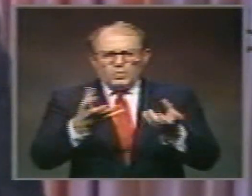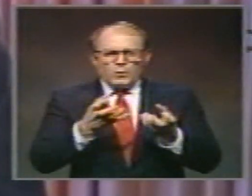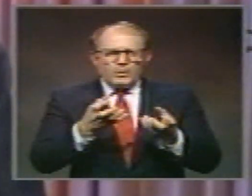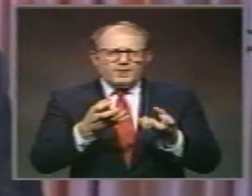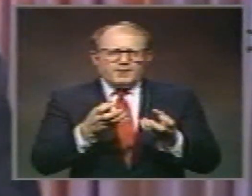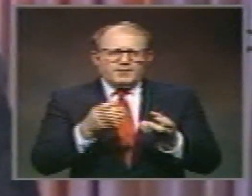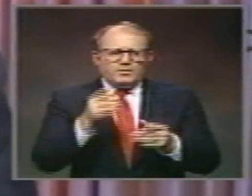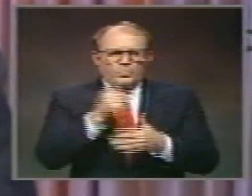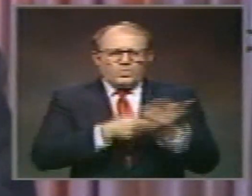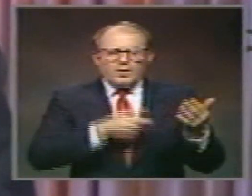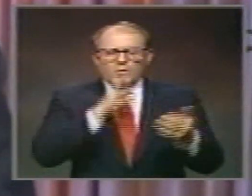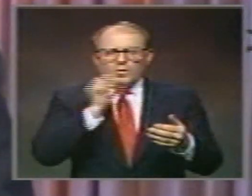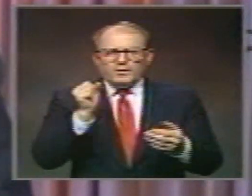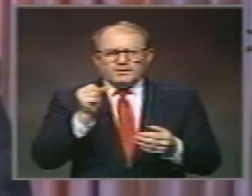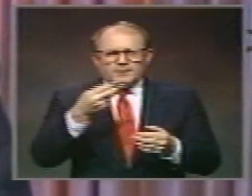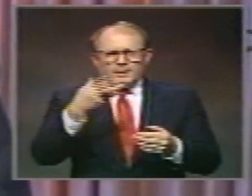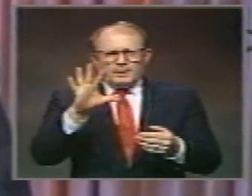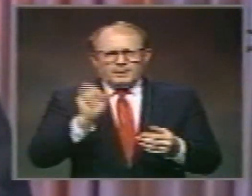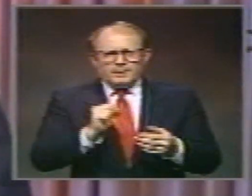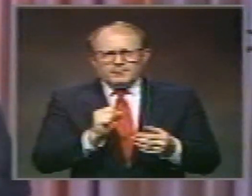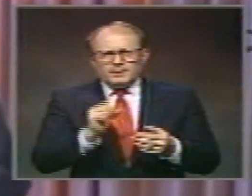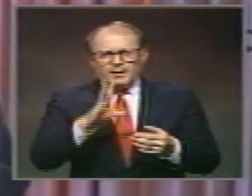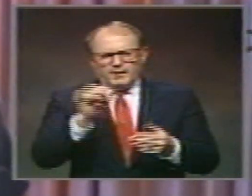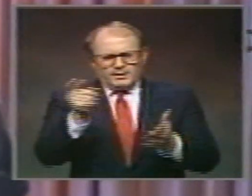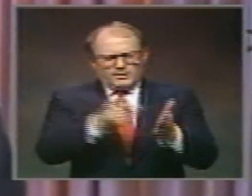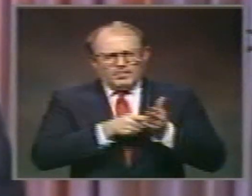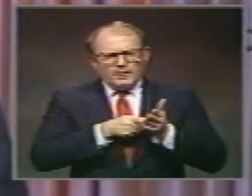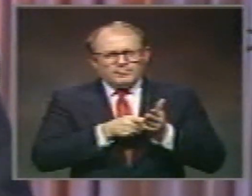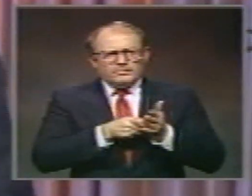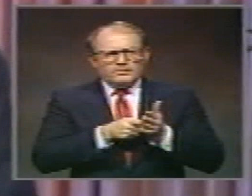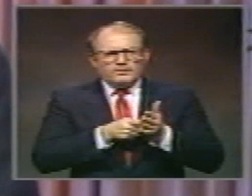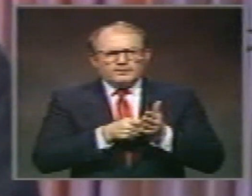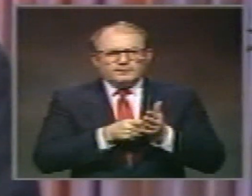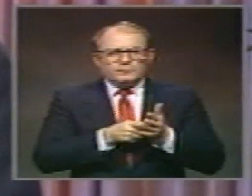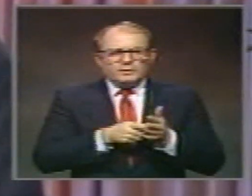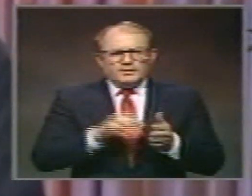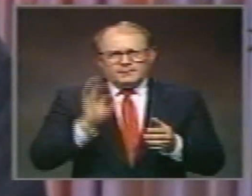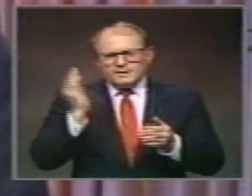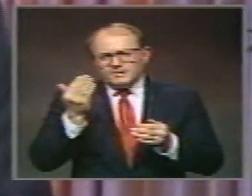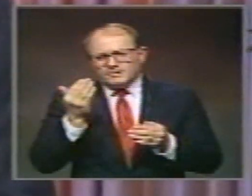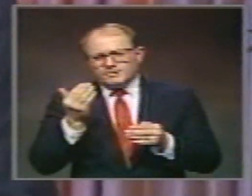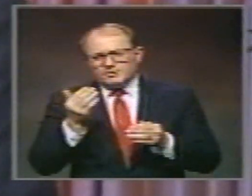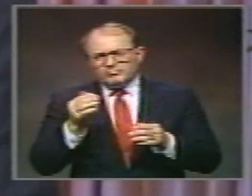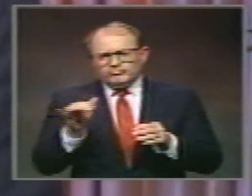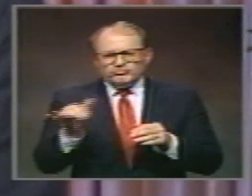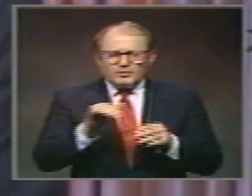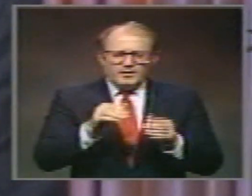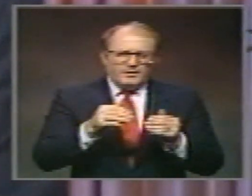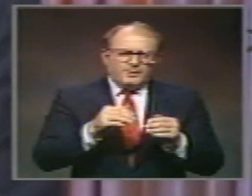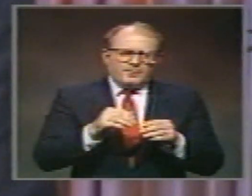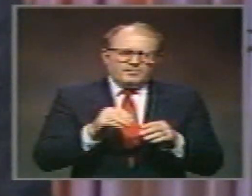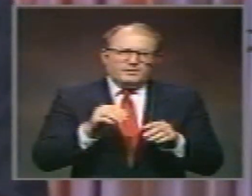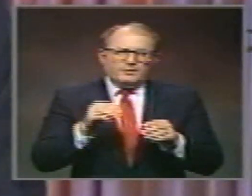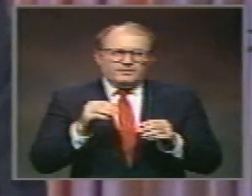them now. Sound like anything you've ever heard of? He